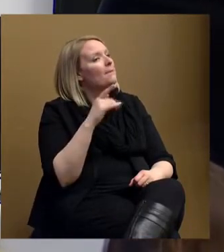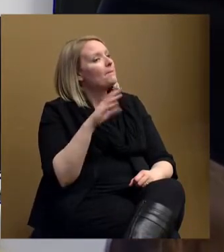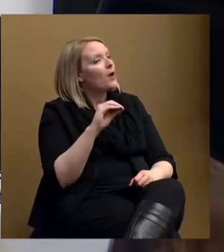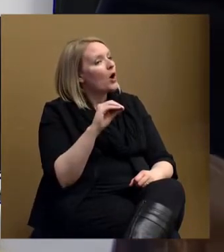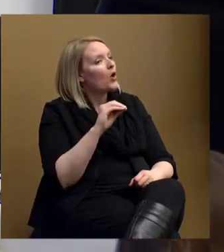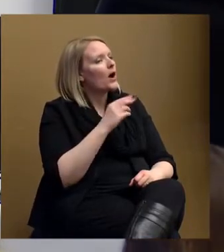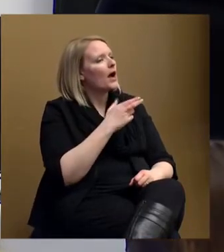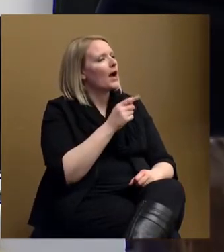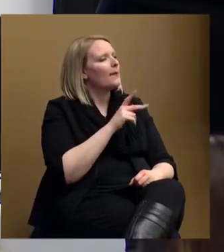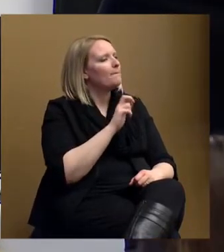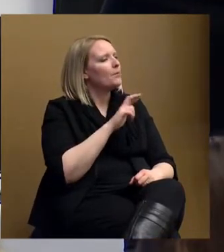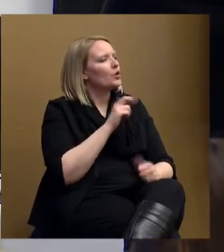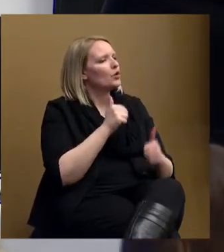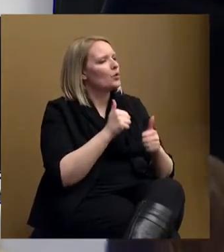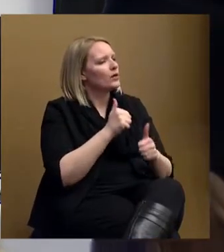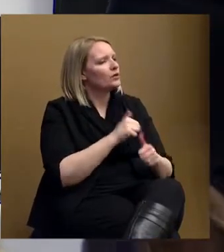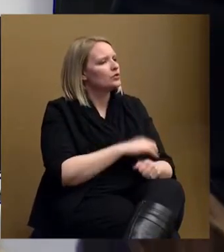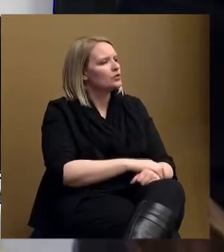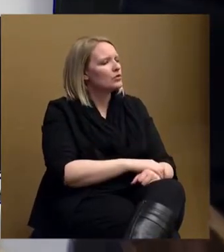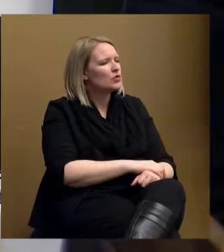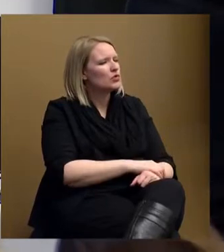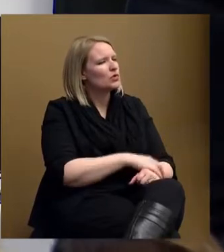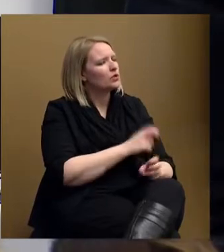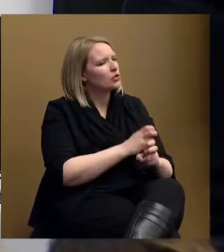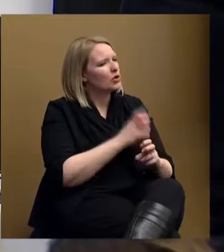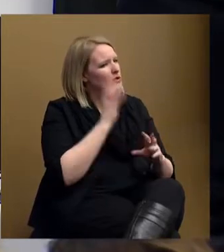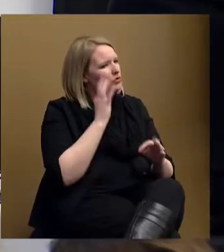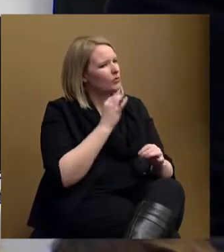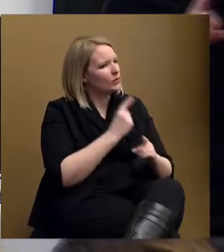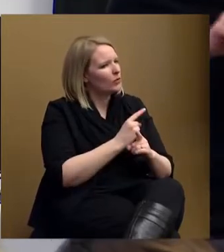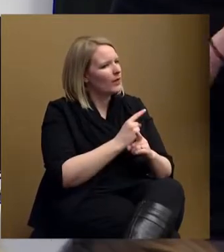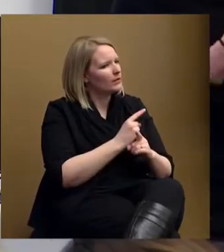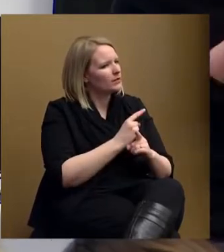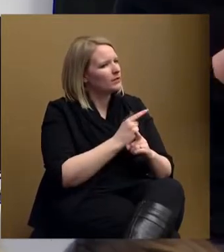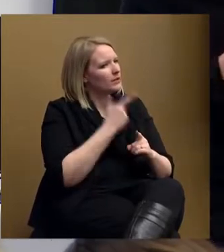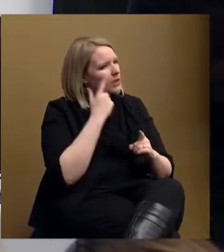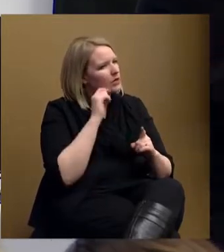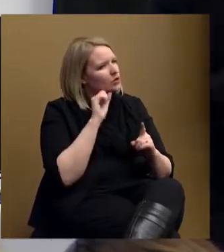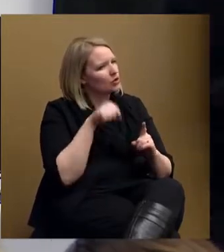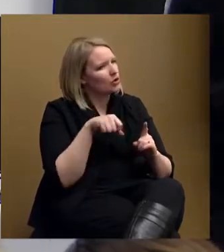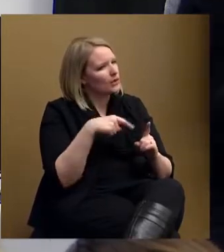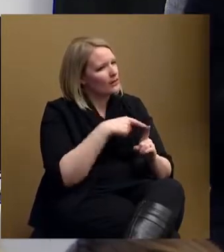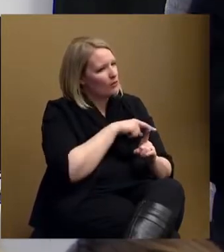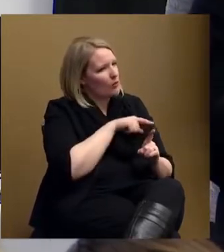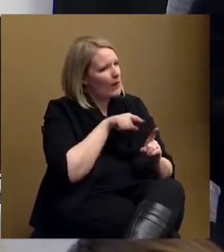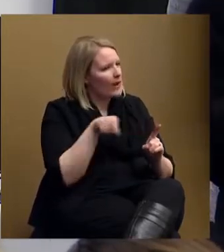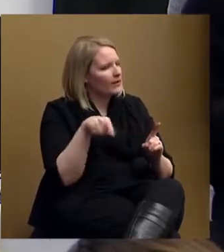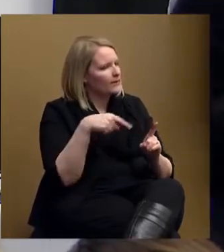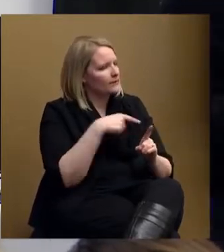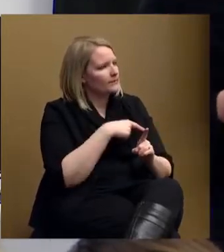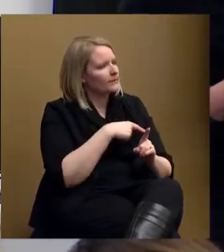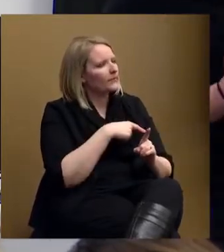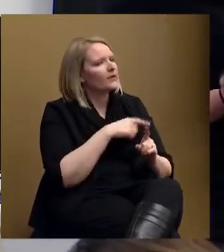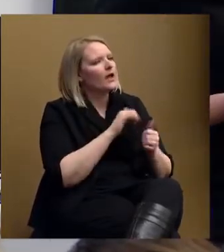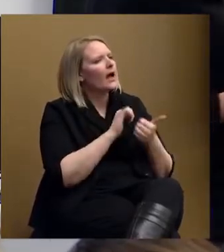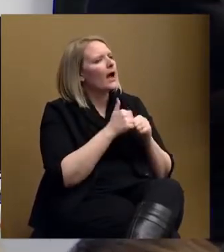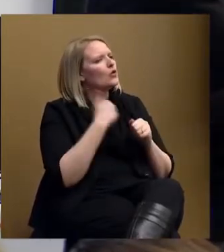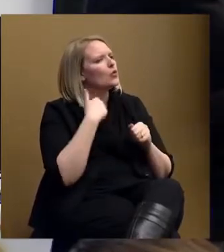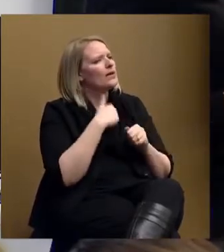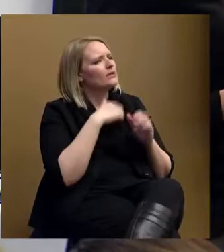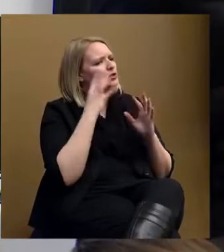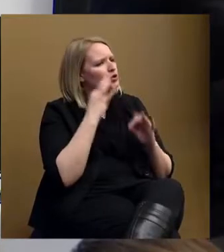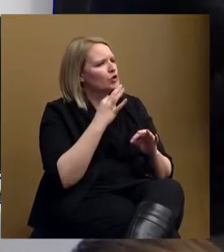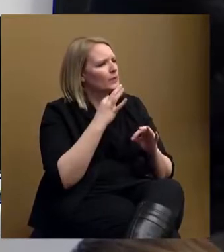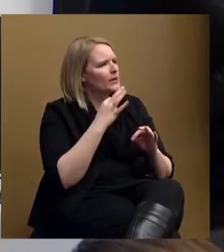hyper? That's hard to determine, isn't it? Because it could go either way. Okay, so how could we determine